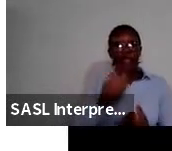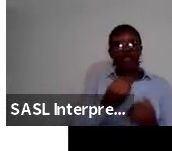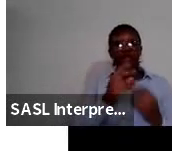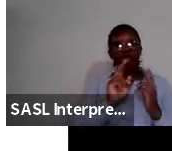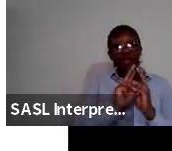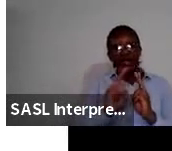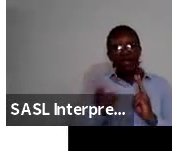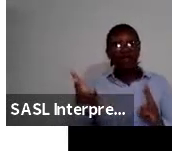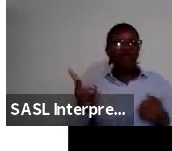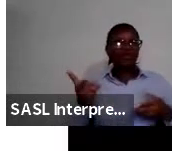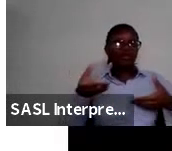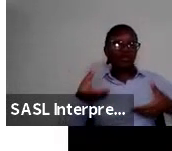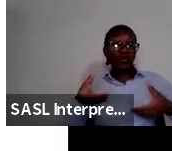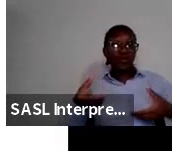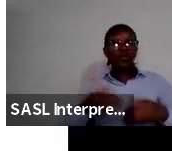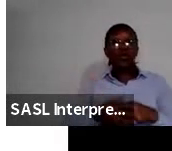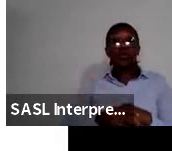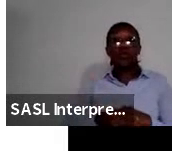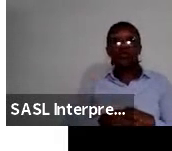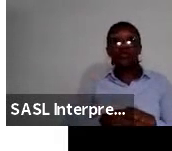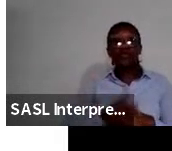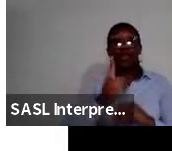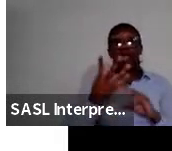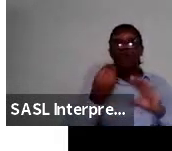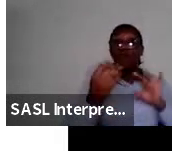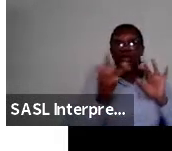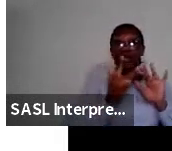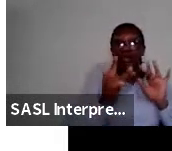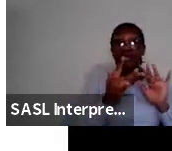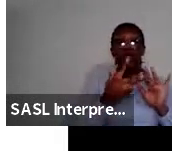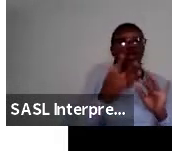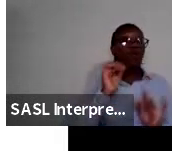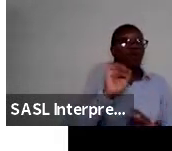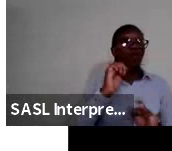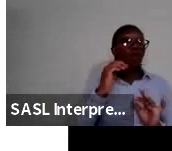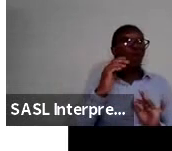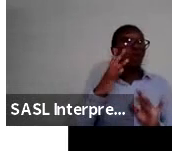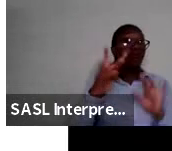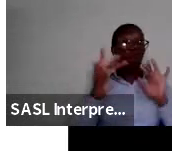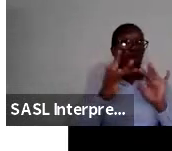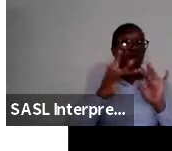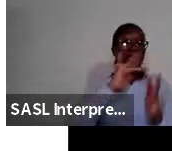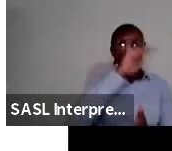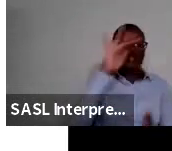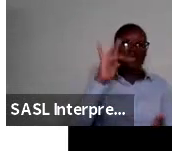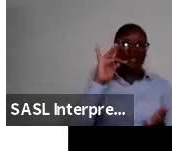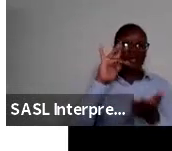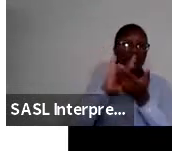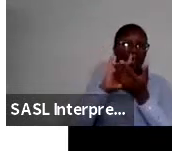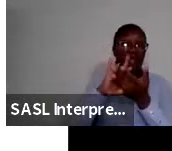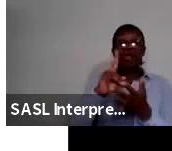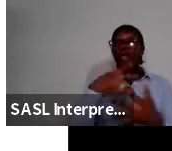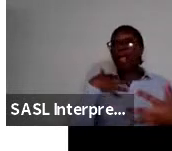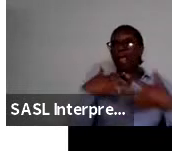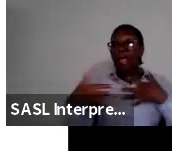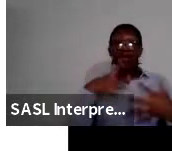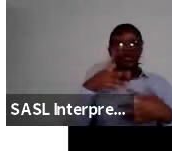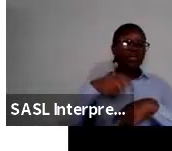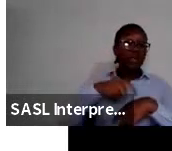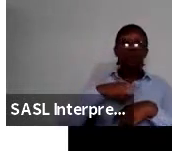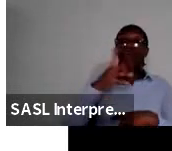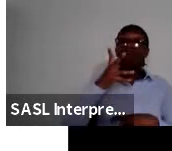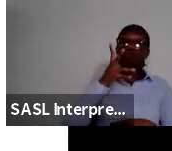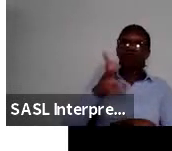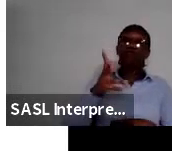that, I have got the details of the contact center that you can utilize in terms of engaging with SARS